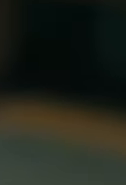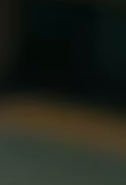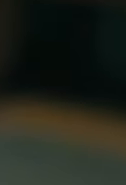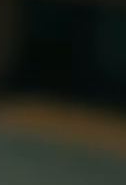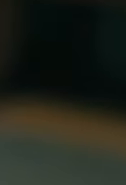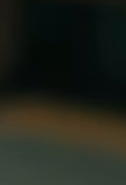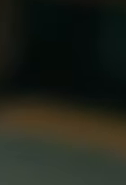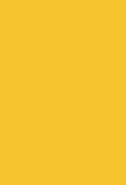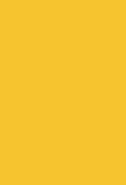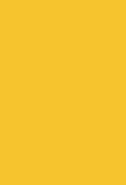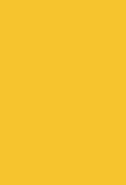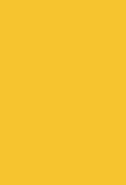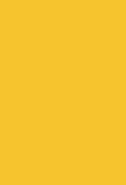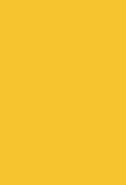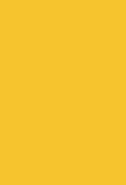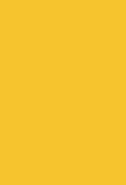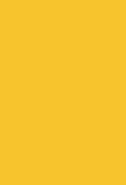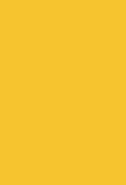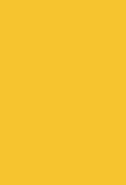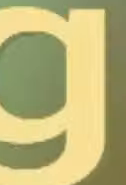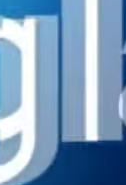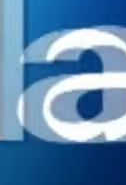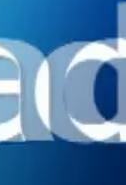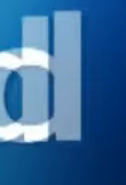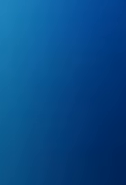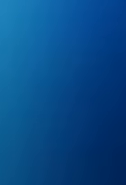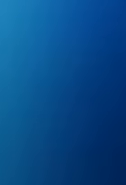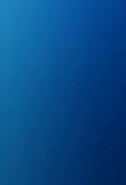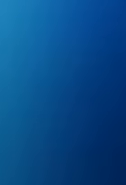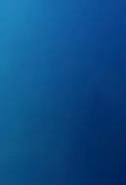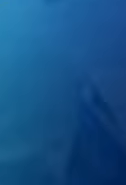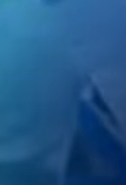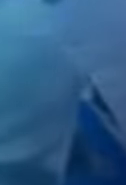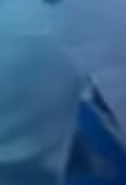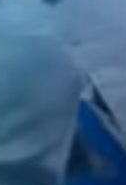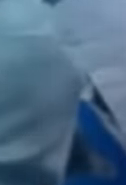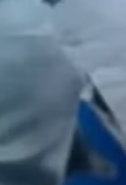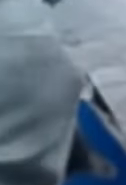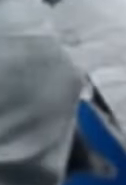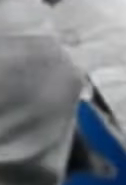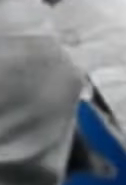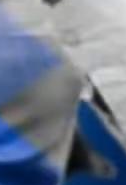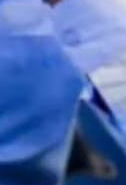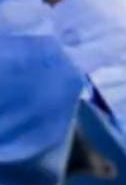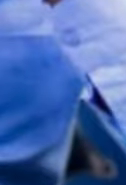want, and we'll deliver in minutes.